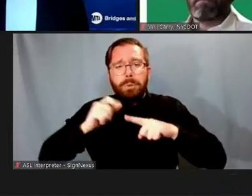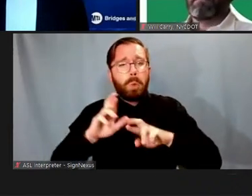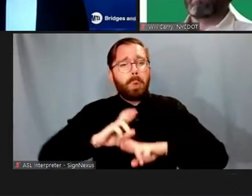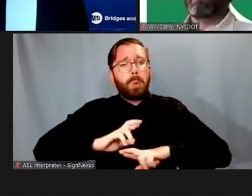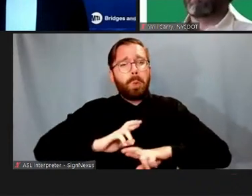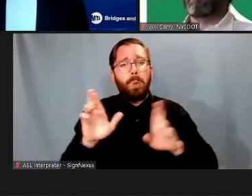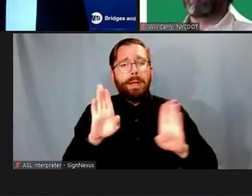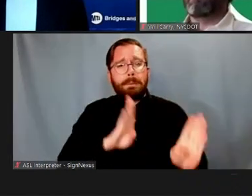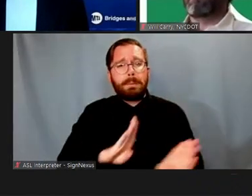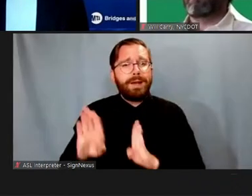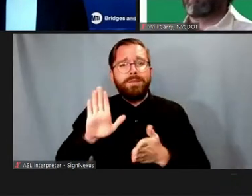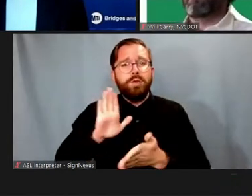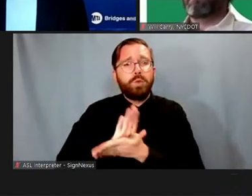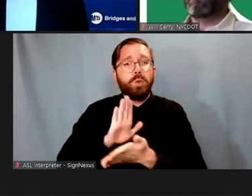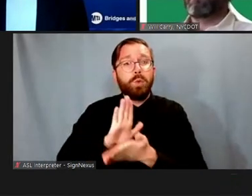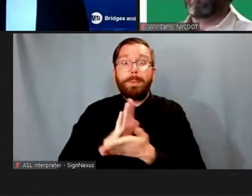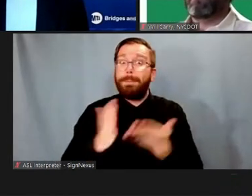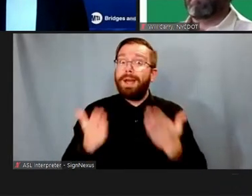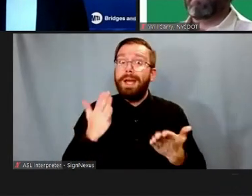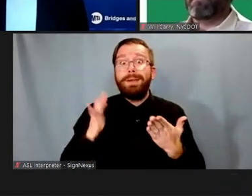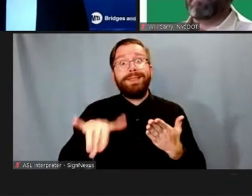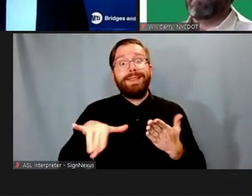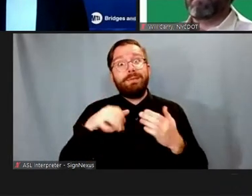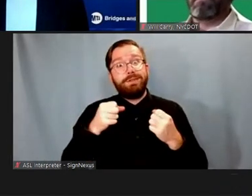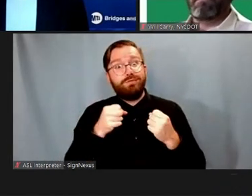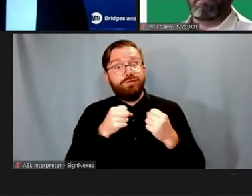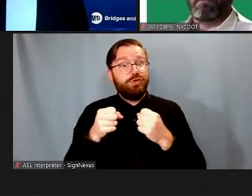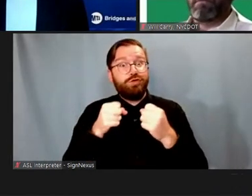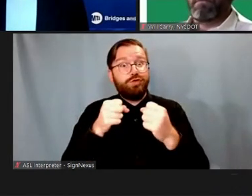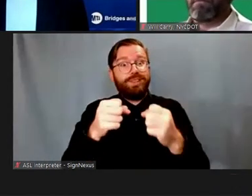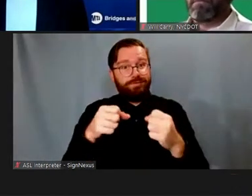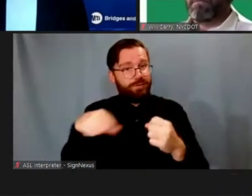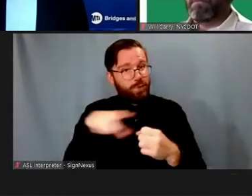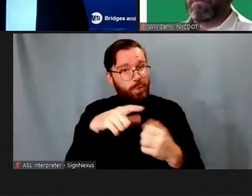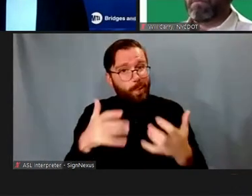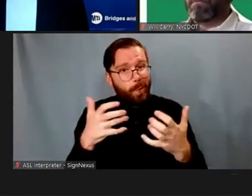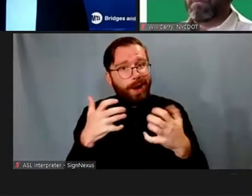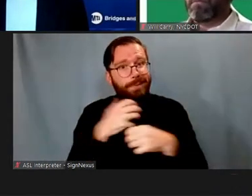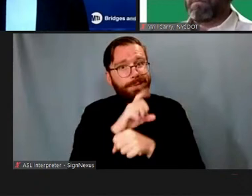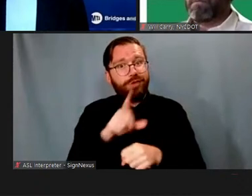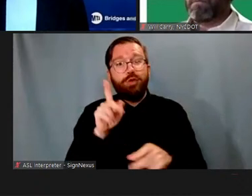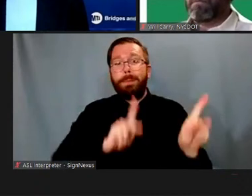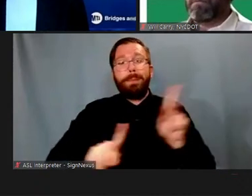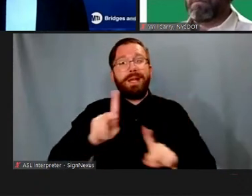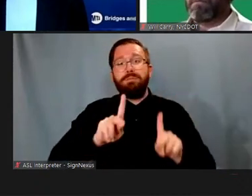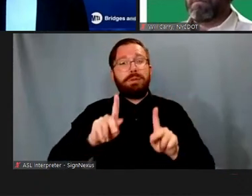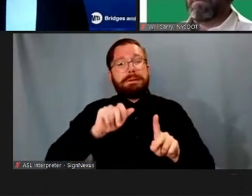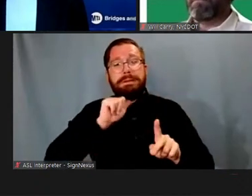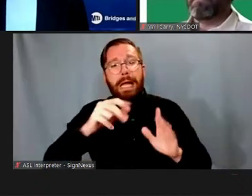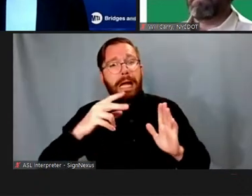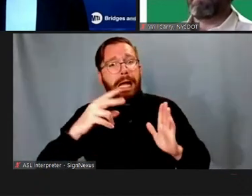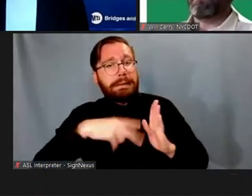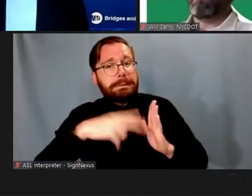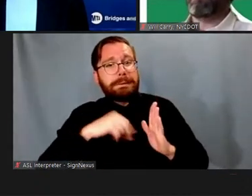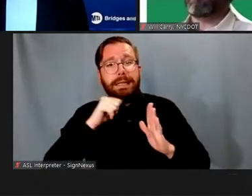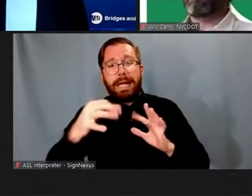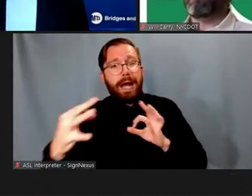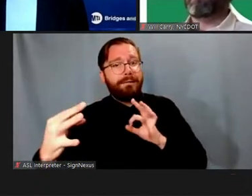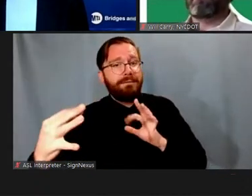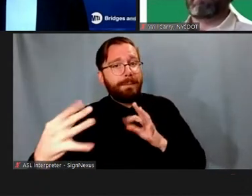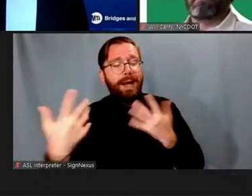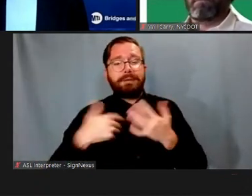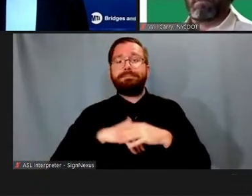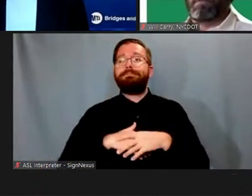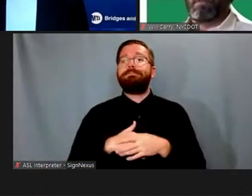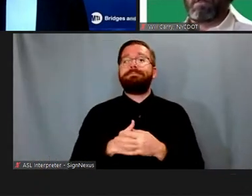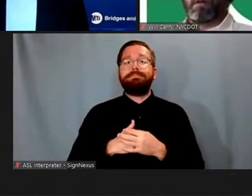all very strategic as in the broader public's opinion and feedback is not actually desired in this whole process i share